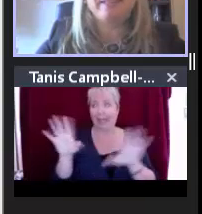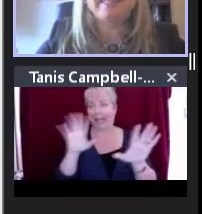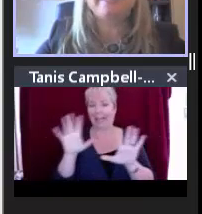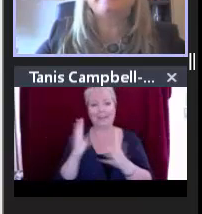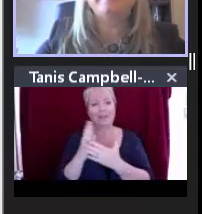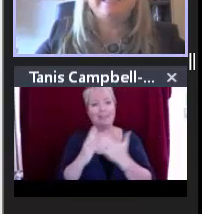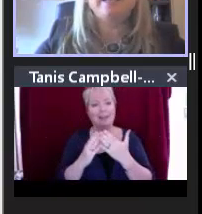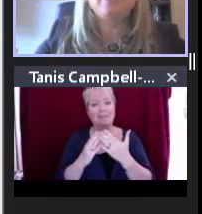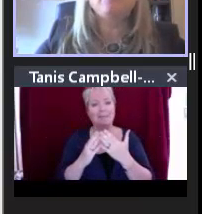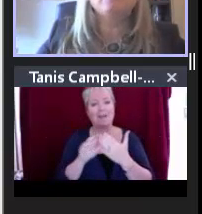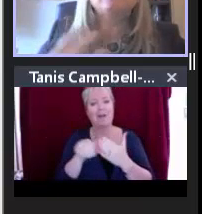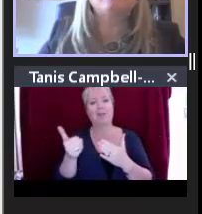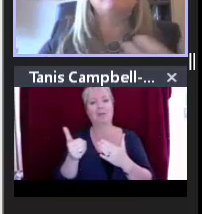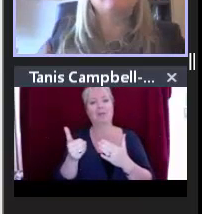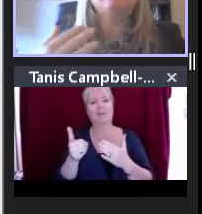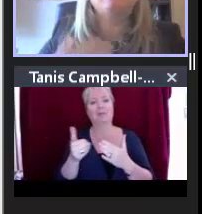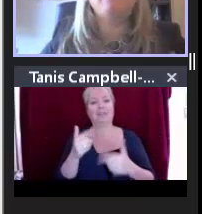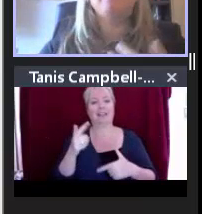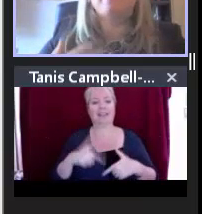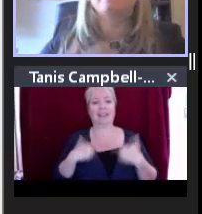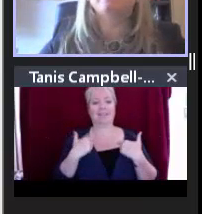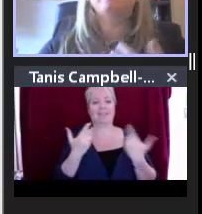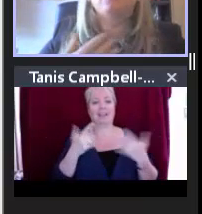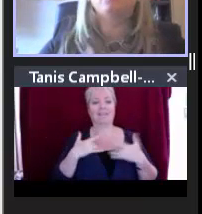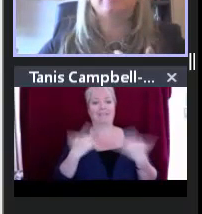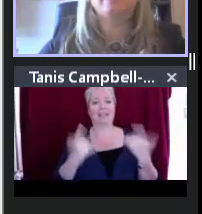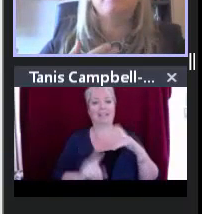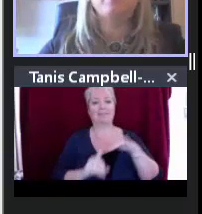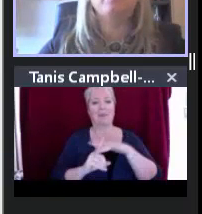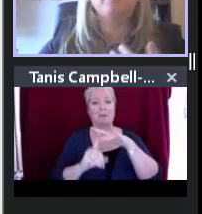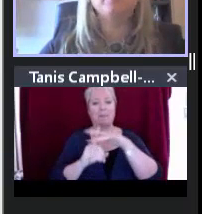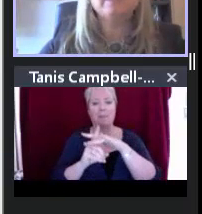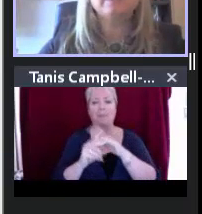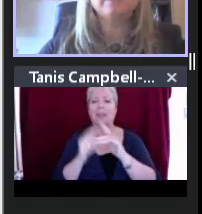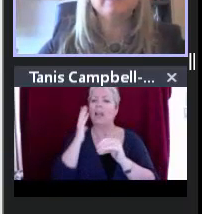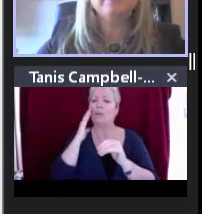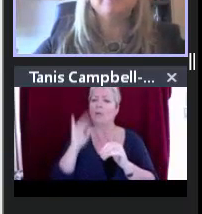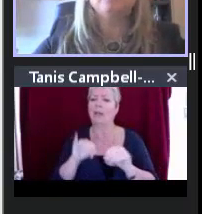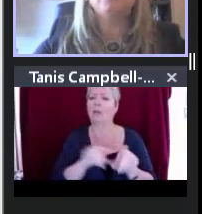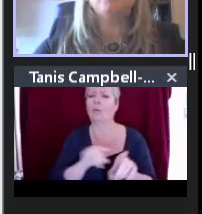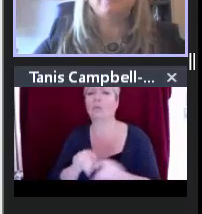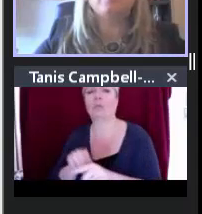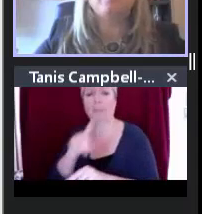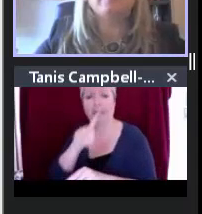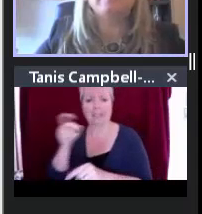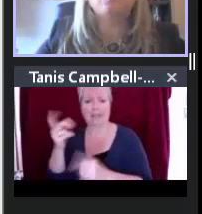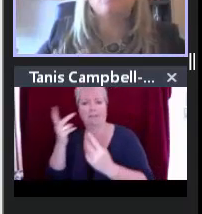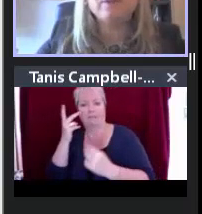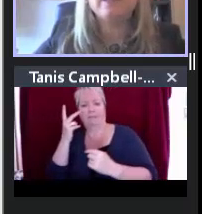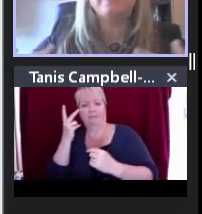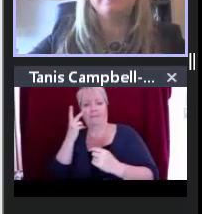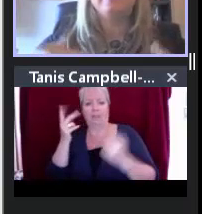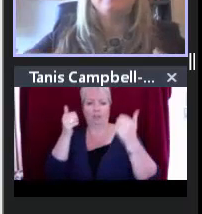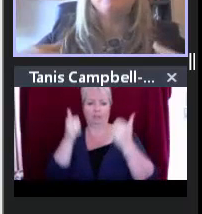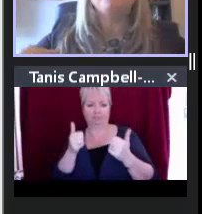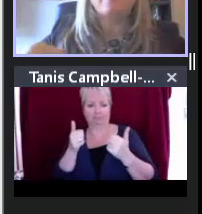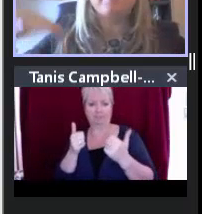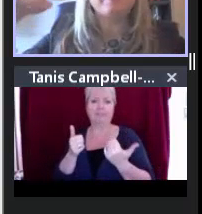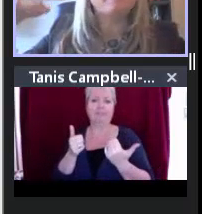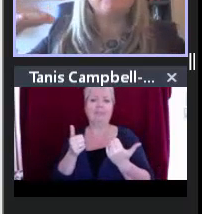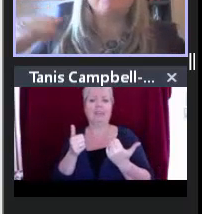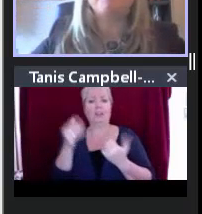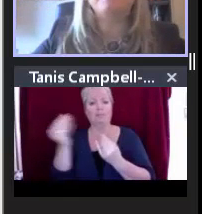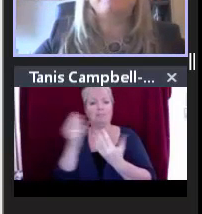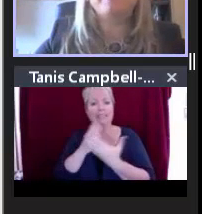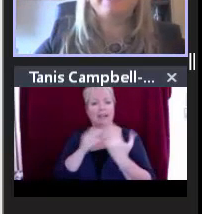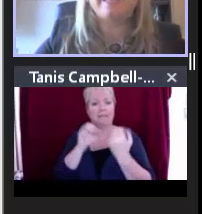gifts. And you've also given us some feedback as a visually impaired person to help us hopefully, ramp